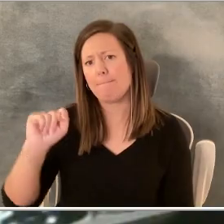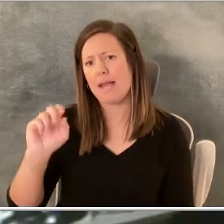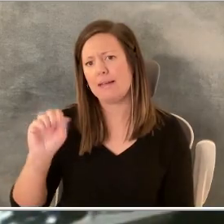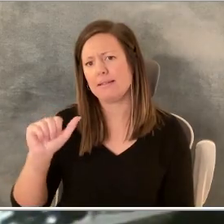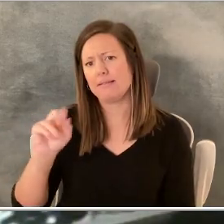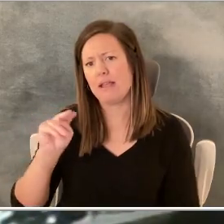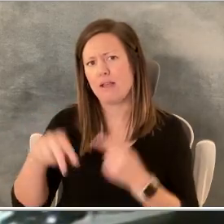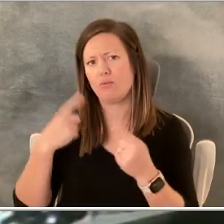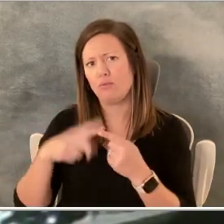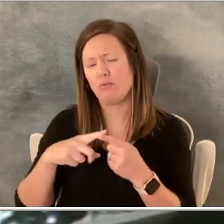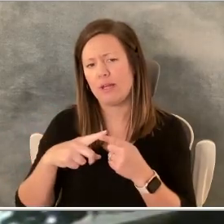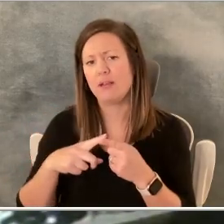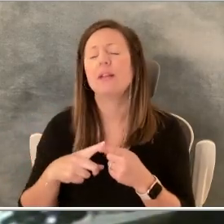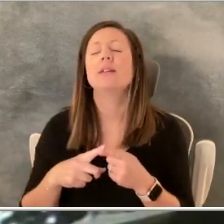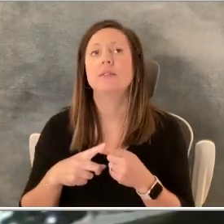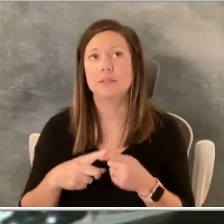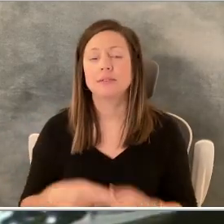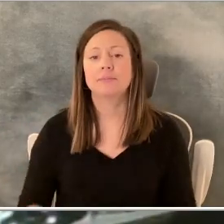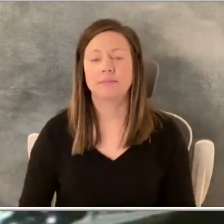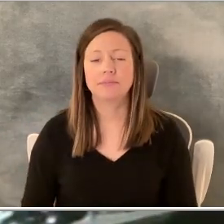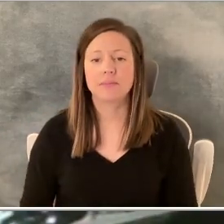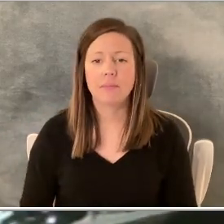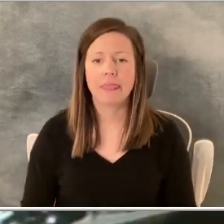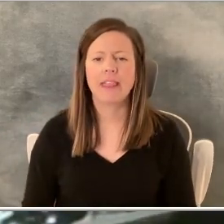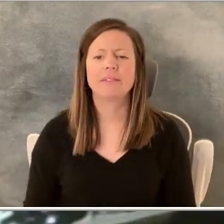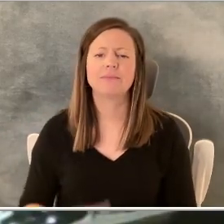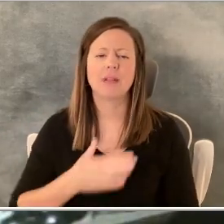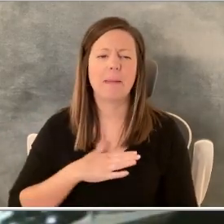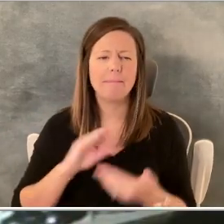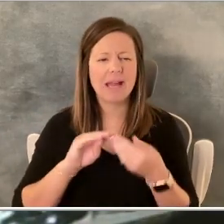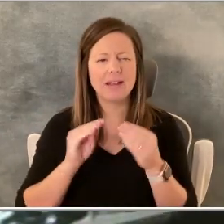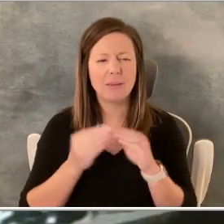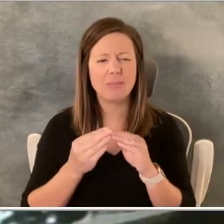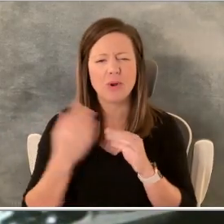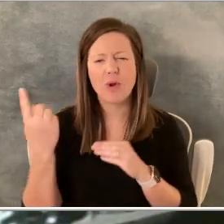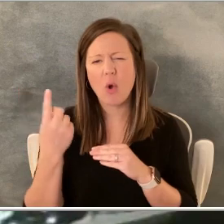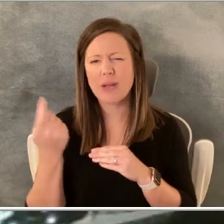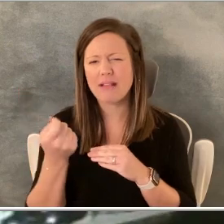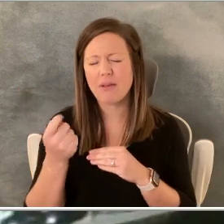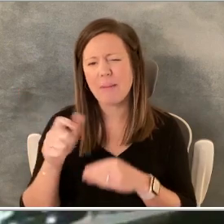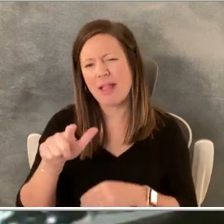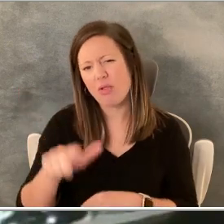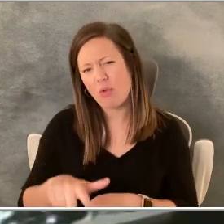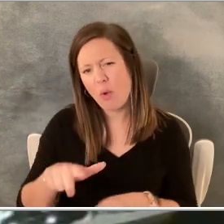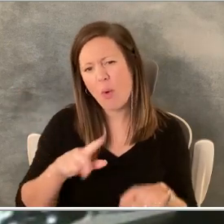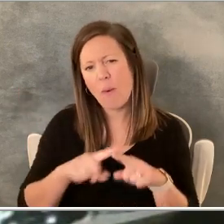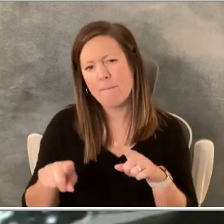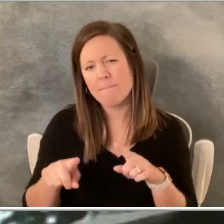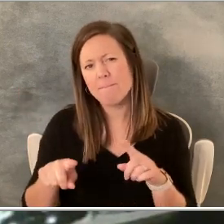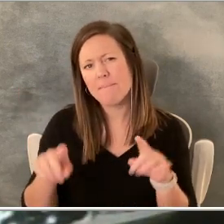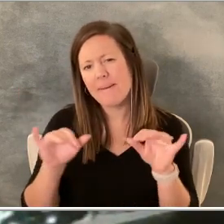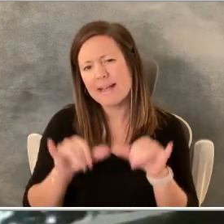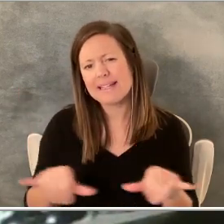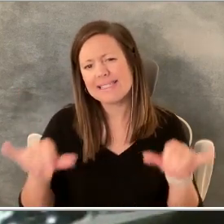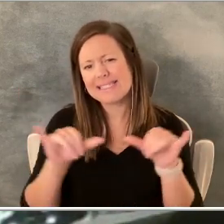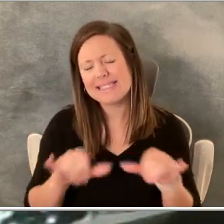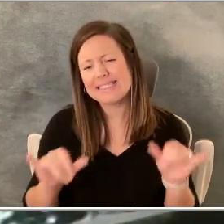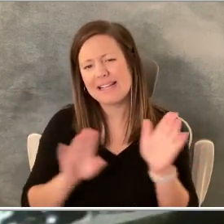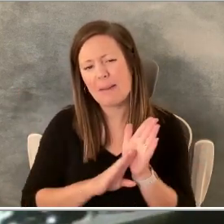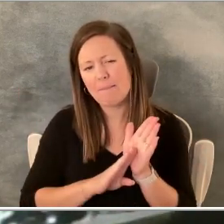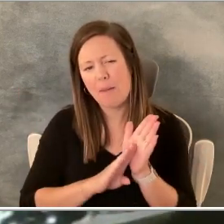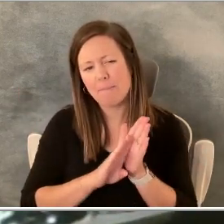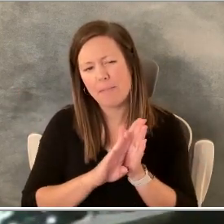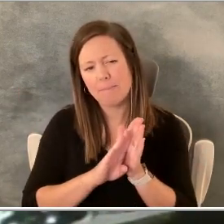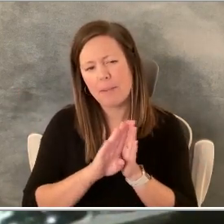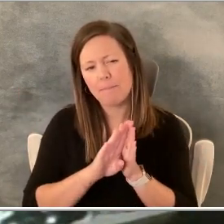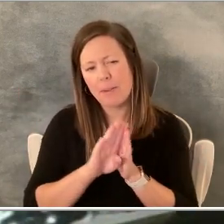So the thing was, my numbers were always low, but they were consistently going up and